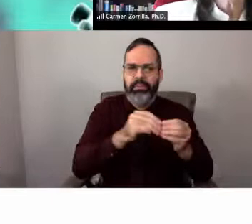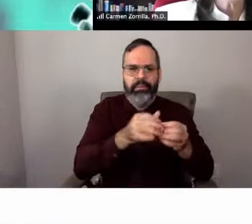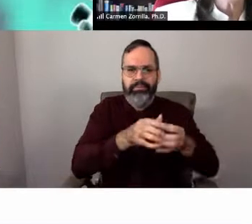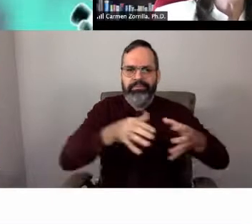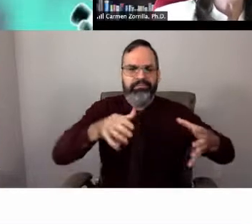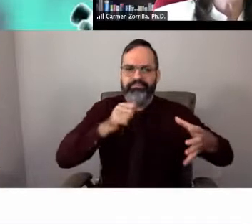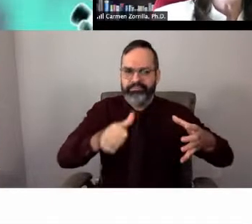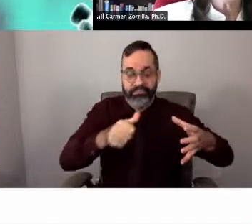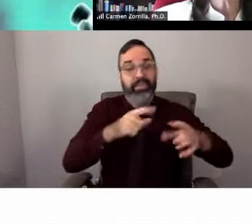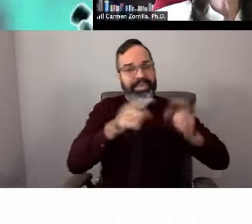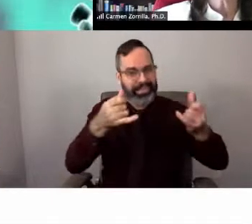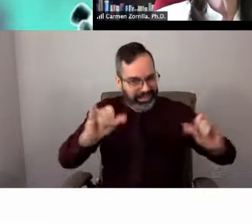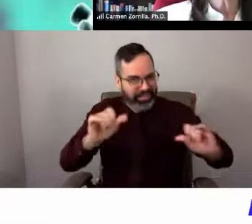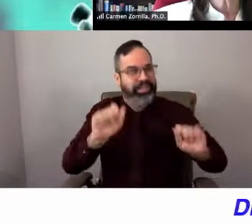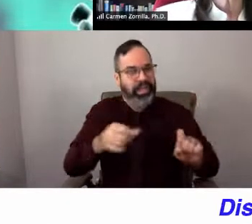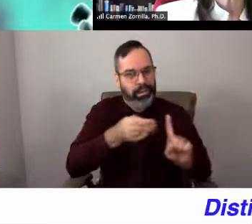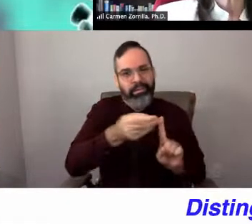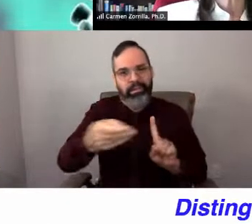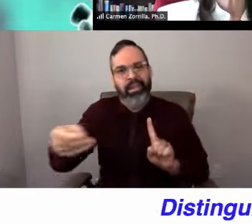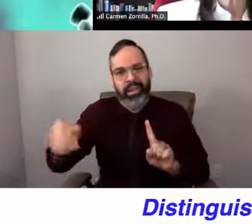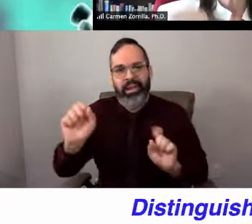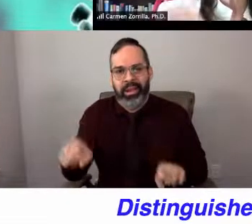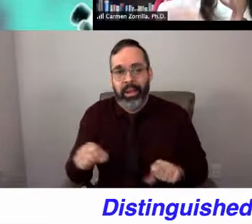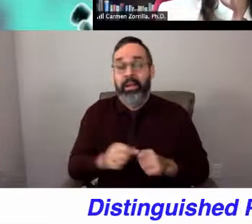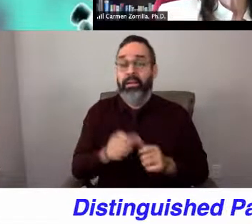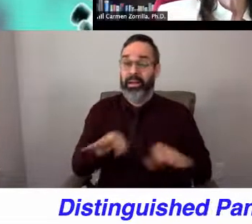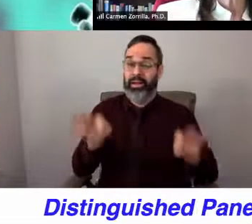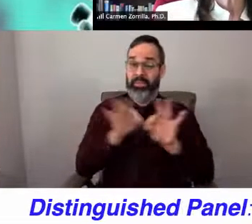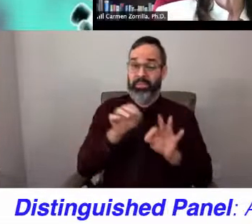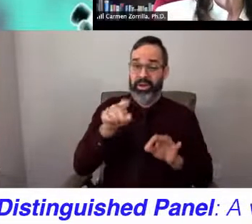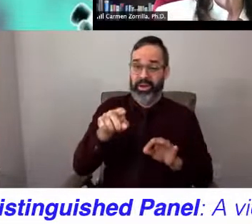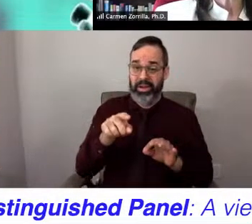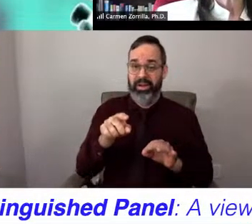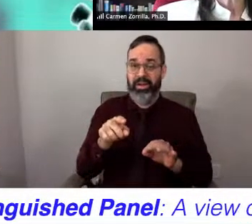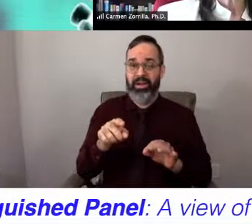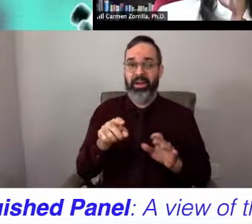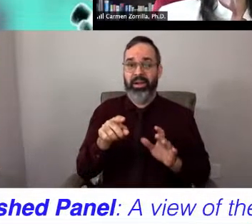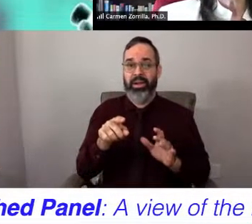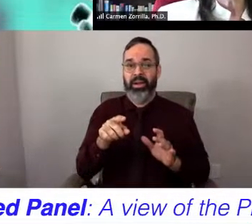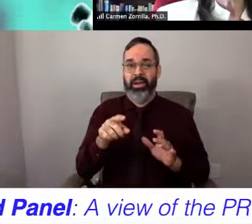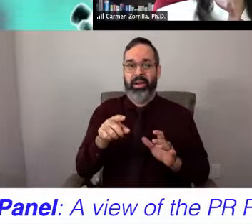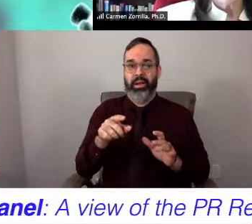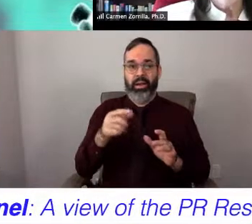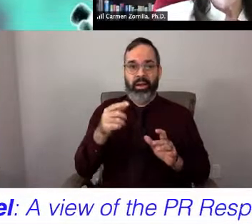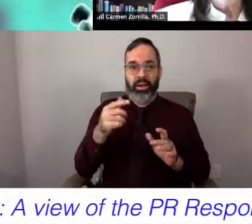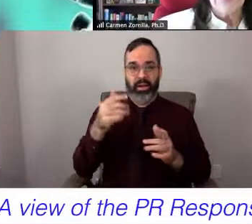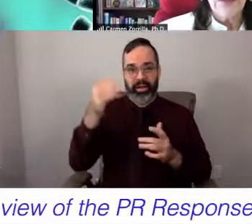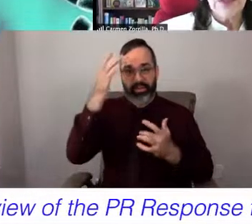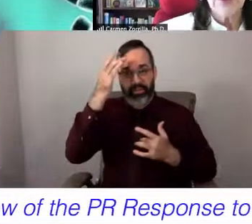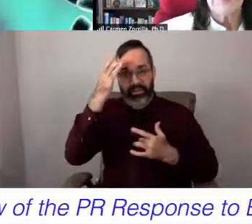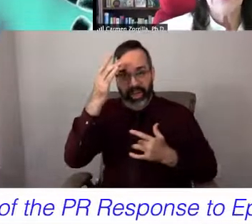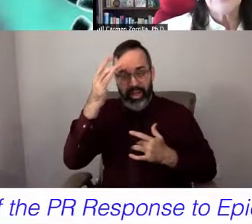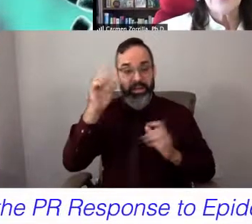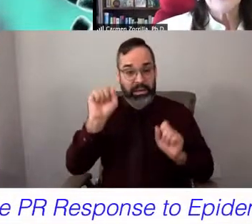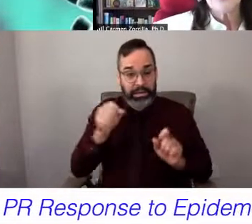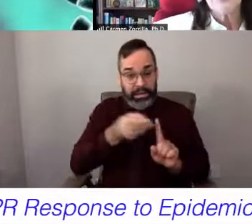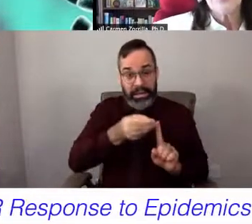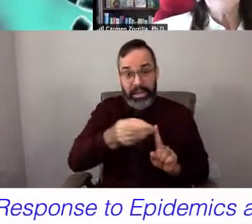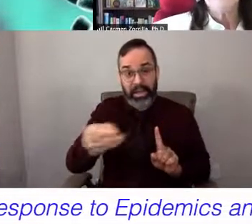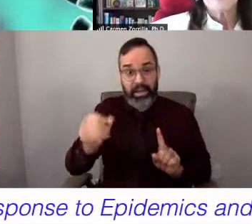positive test. Another thing is for you to be infectious or that you can transmit the infection.